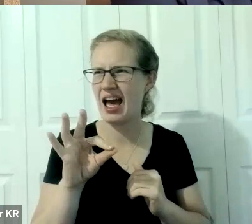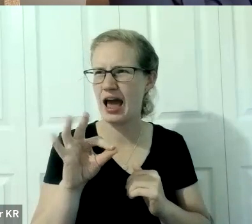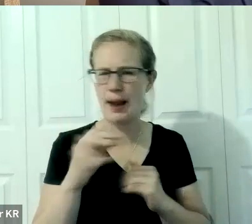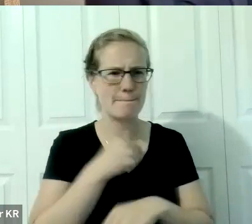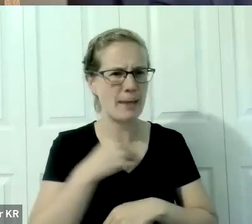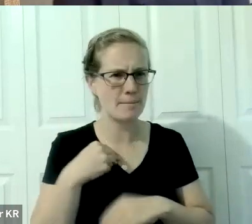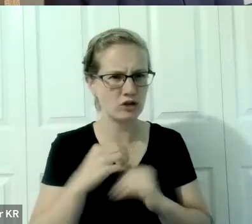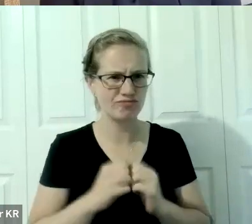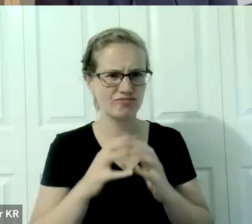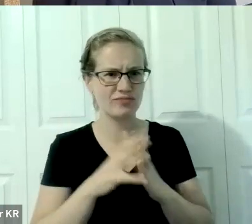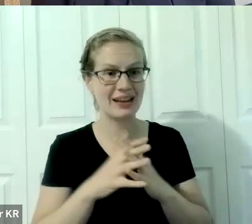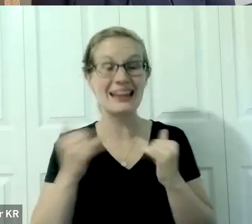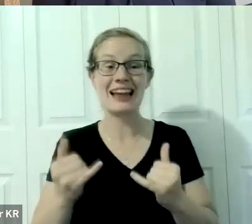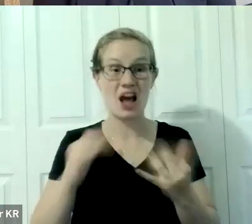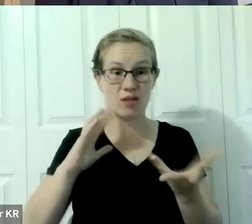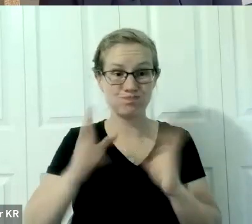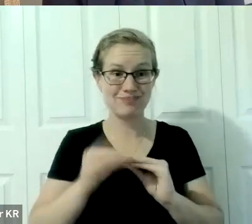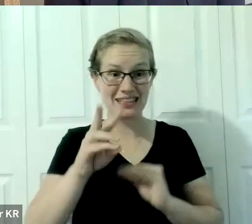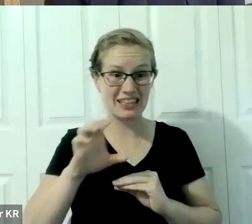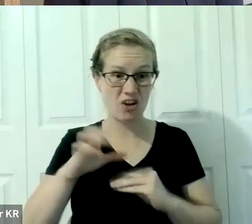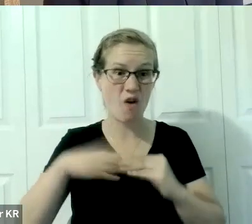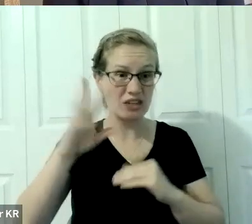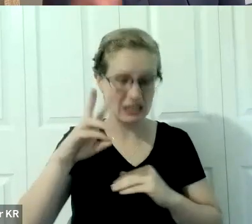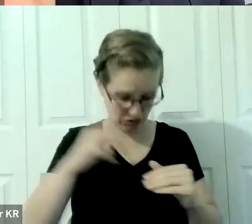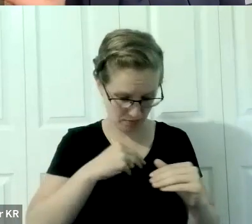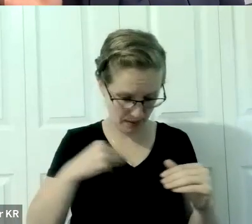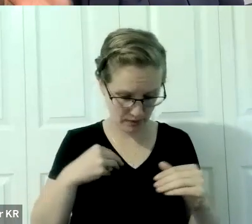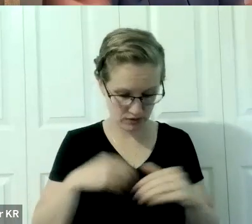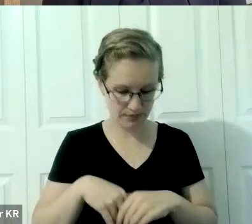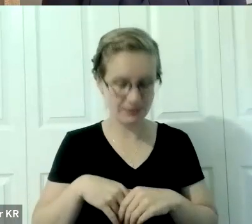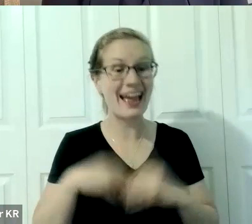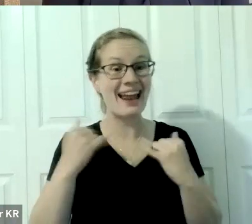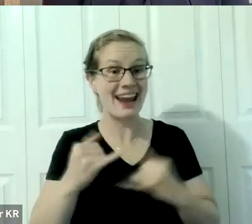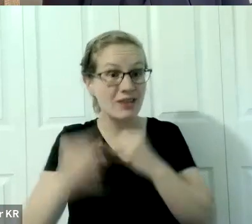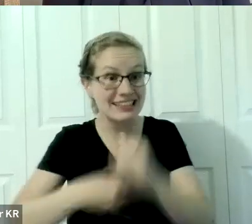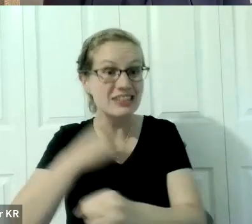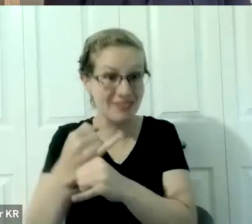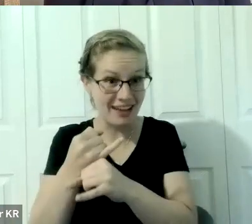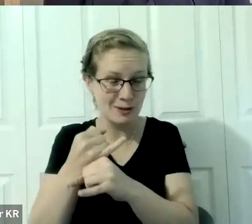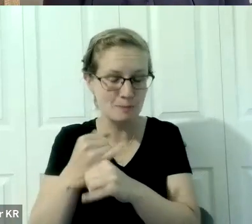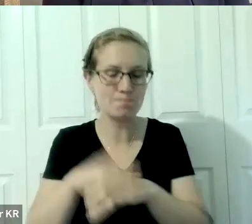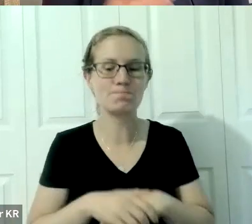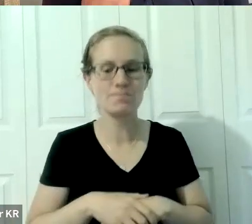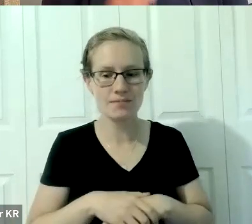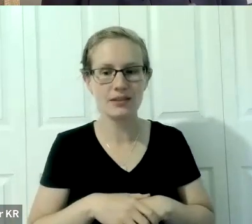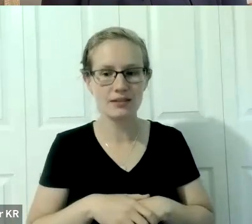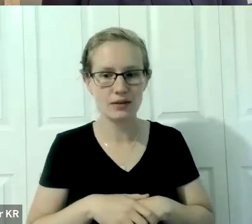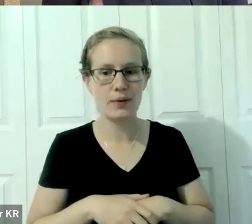members, and now we're 600 plus members, and now we've gone international. And so there